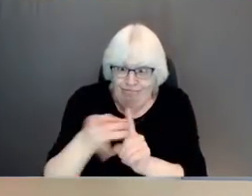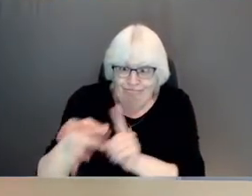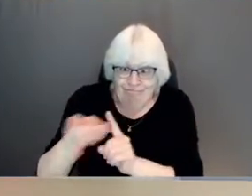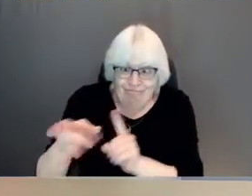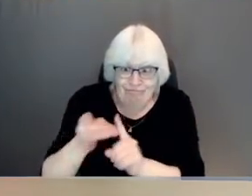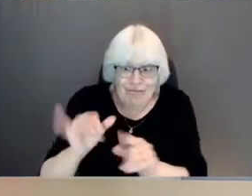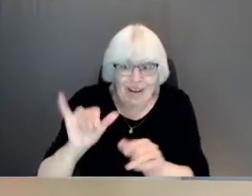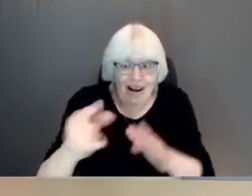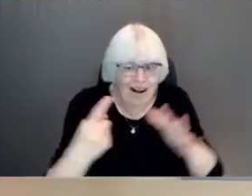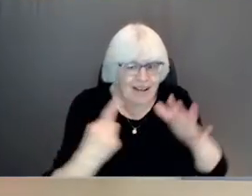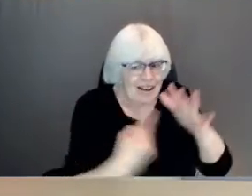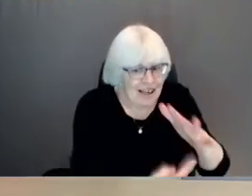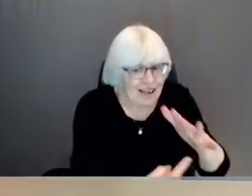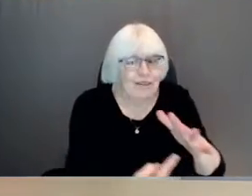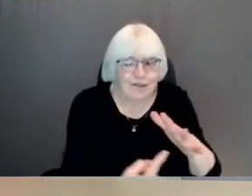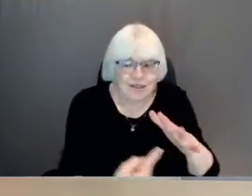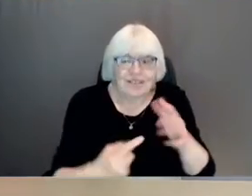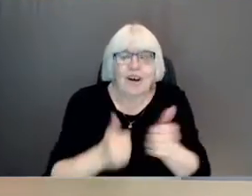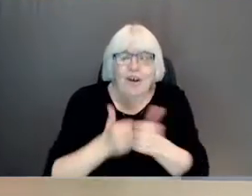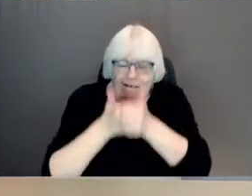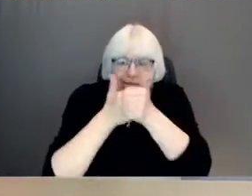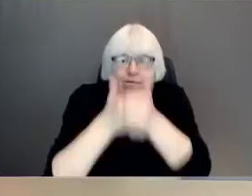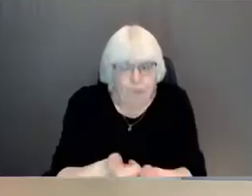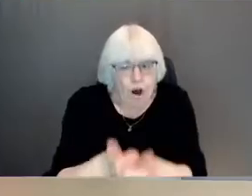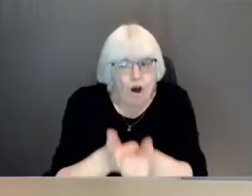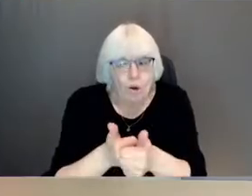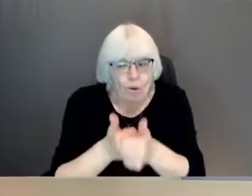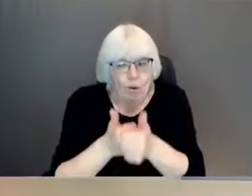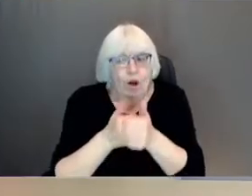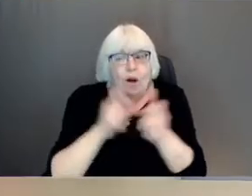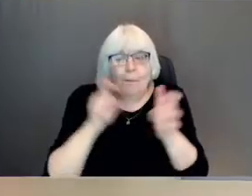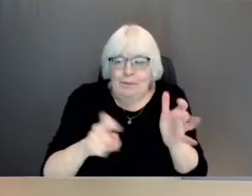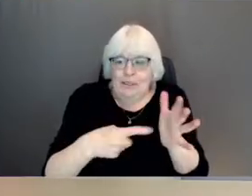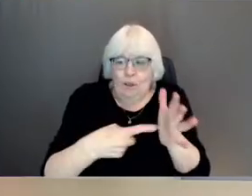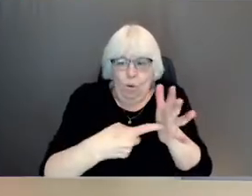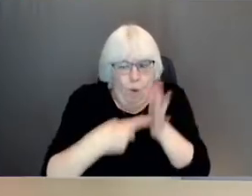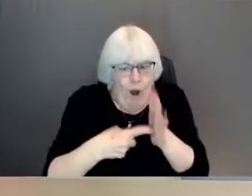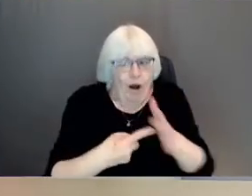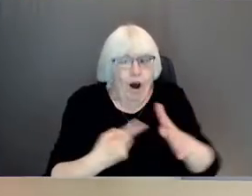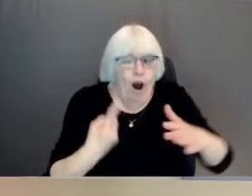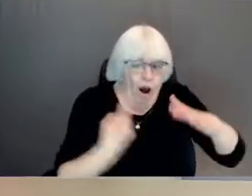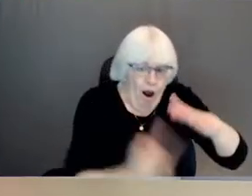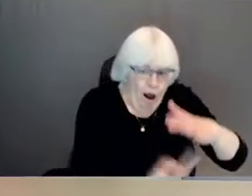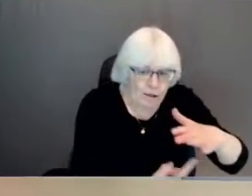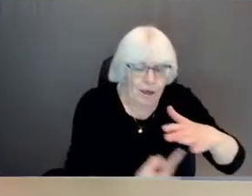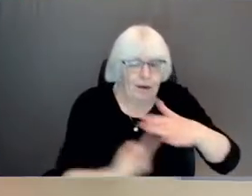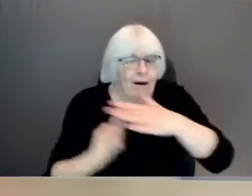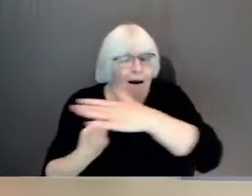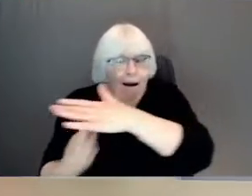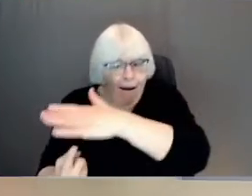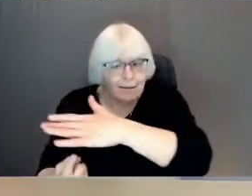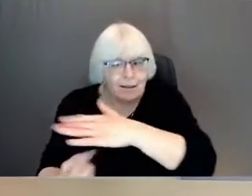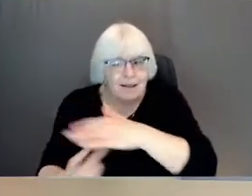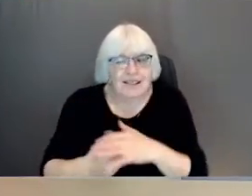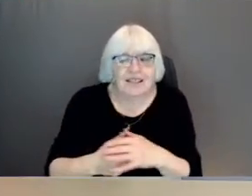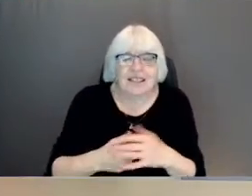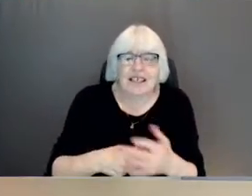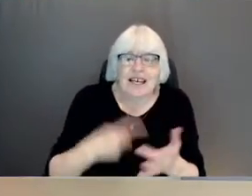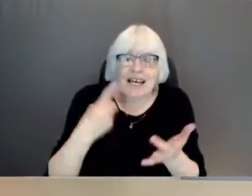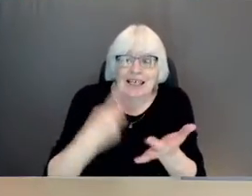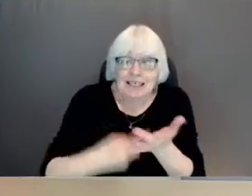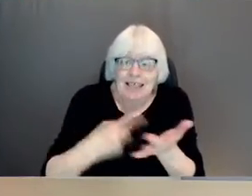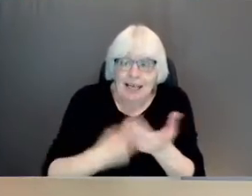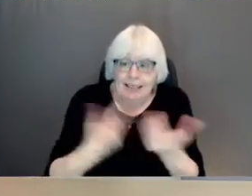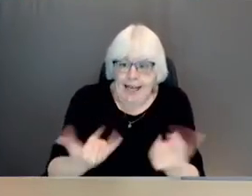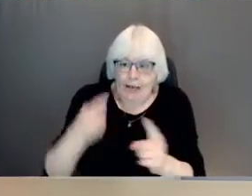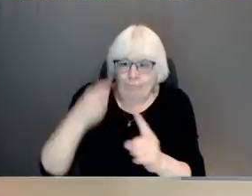We have had a number of questions related to masks, especially what type of masks are most appropriate. Wearing a face mask in the